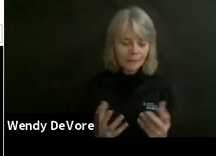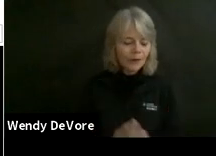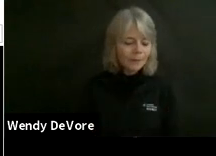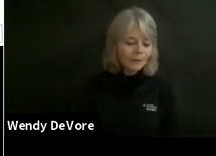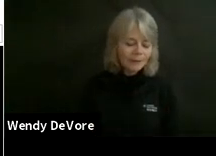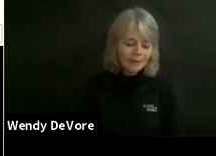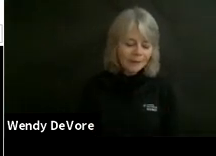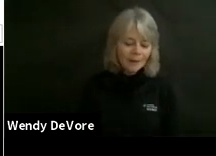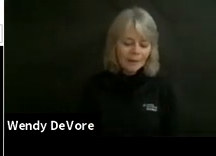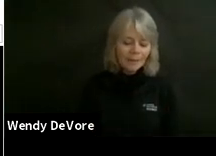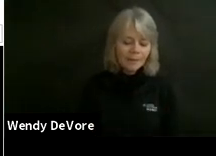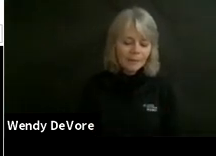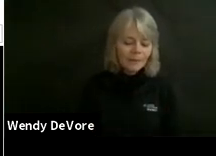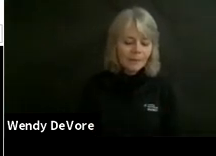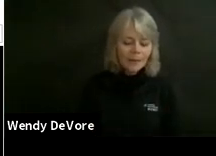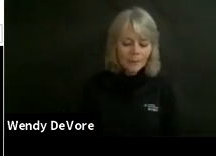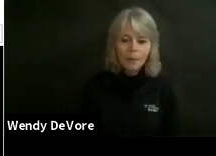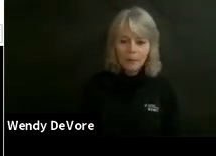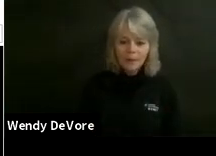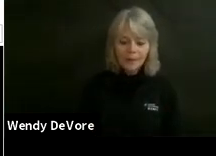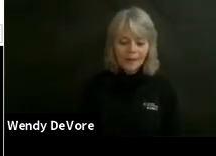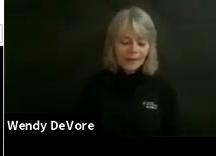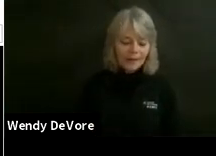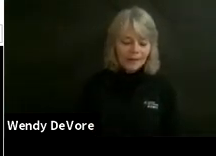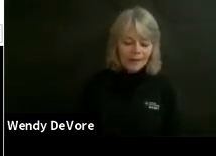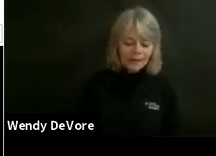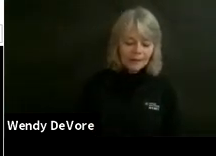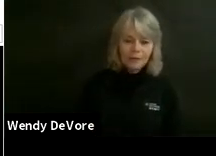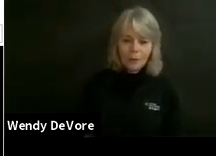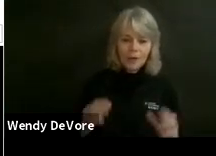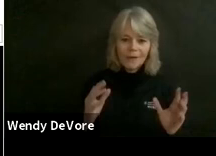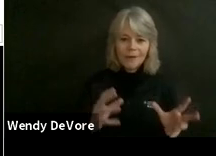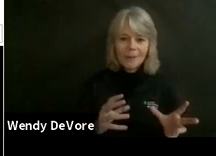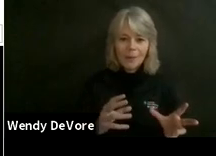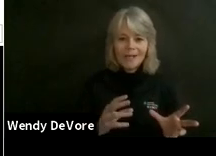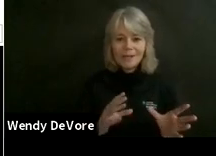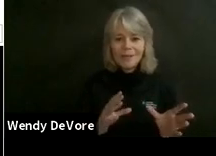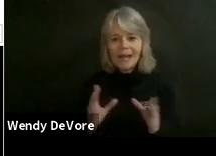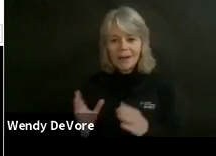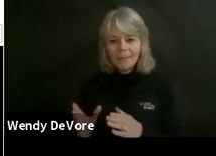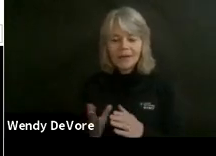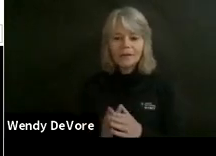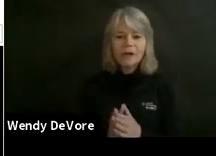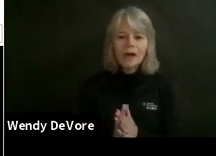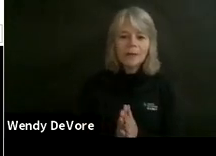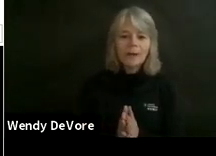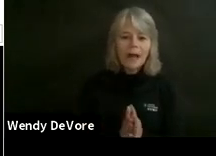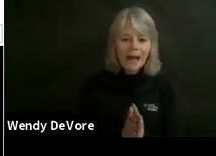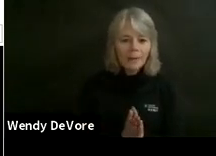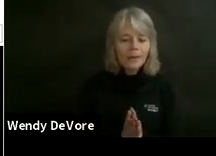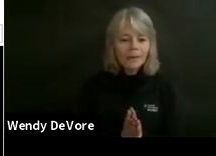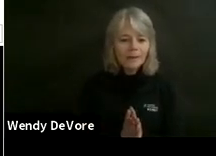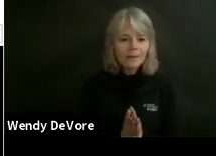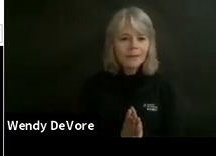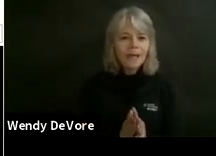that's primarily the people that we work with. And so what I'm going to do now is talk about